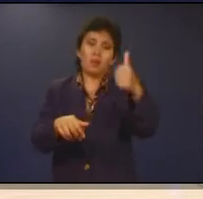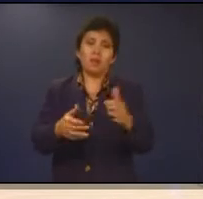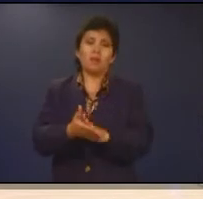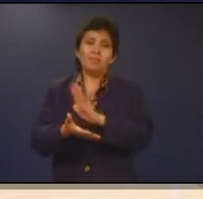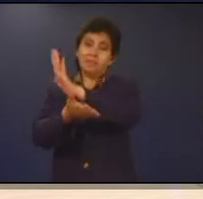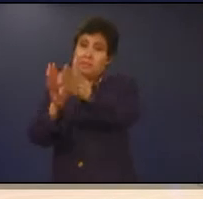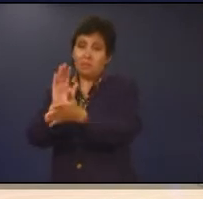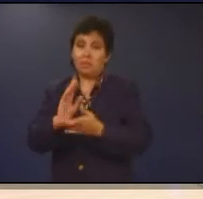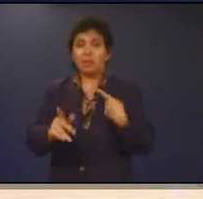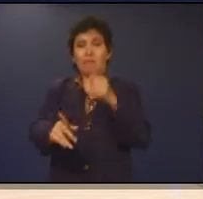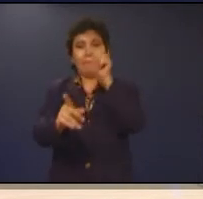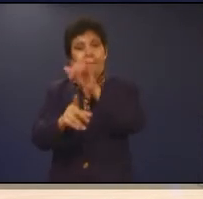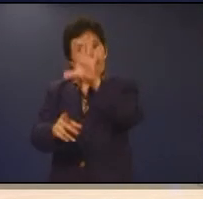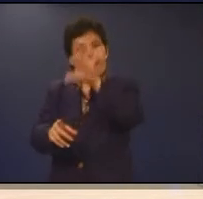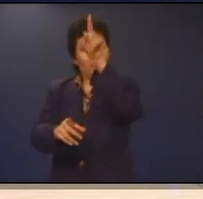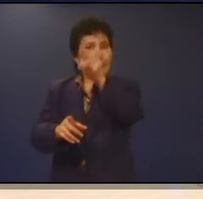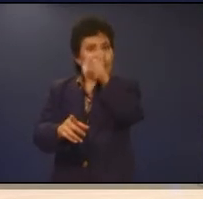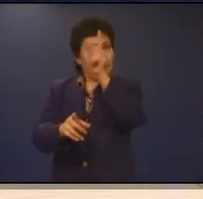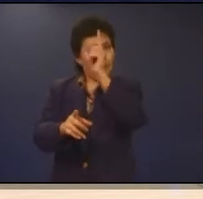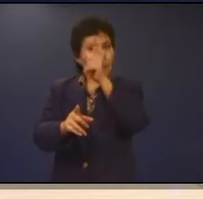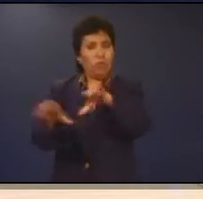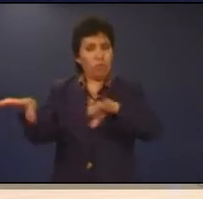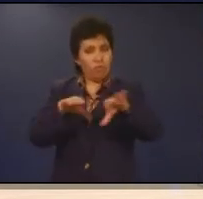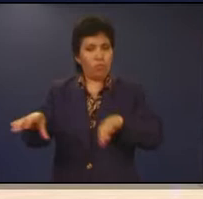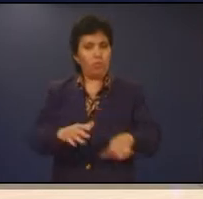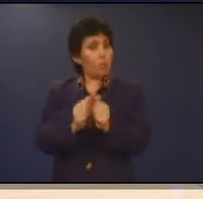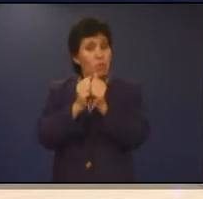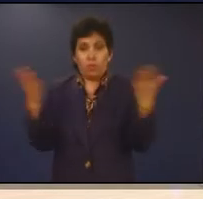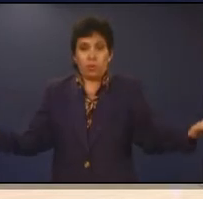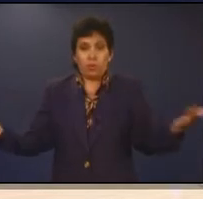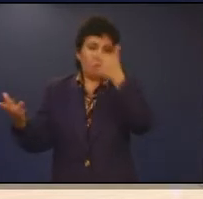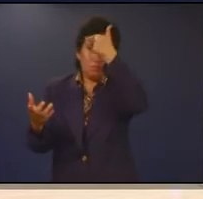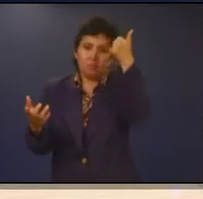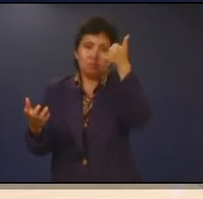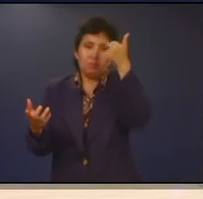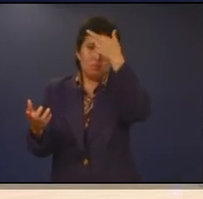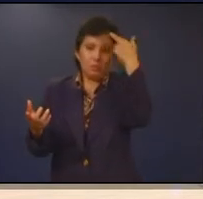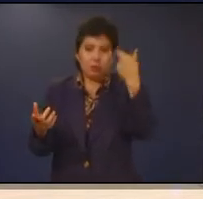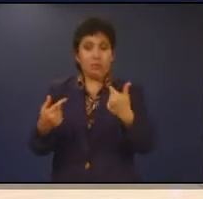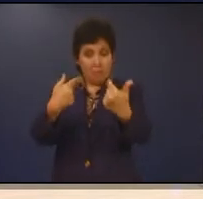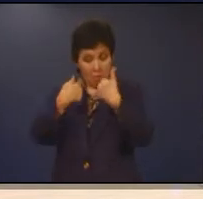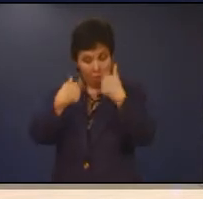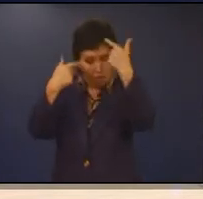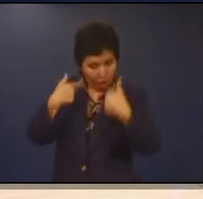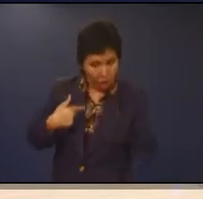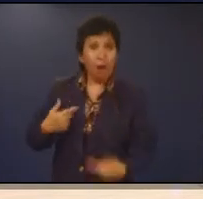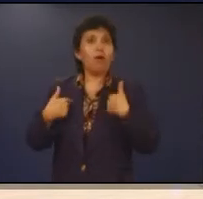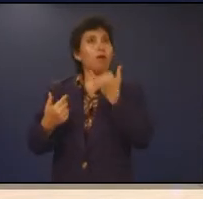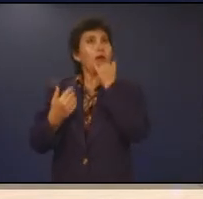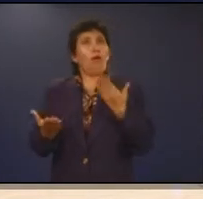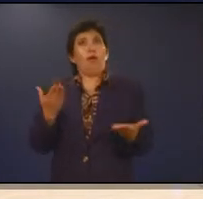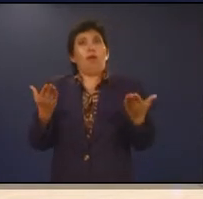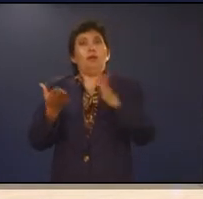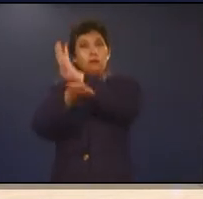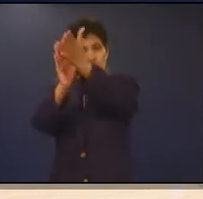do is we would pinpoint other people first without resulting it to ourselves. But